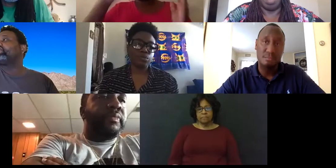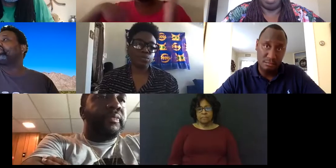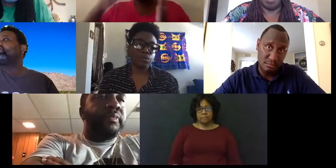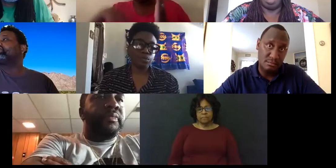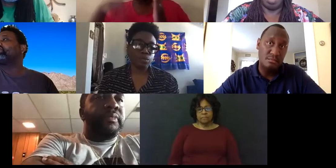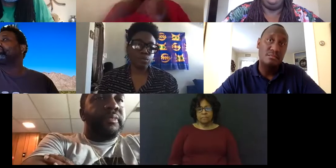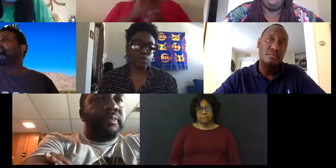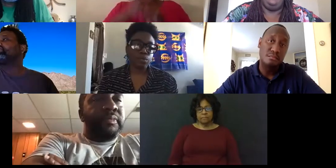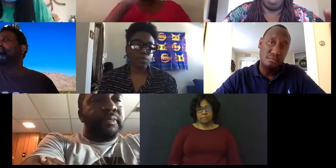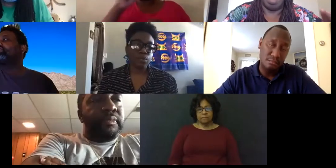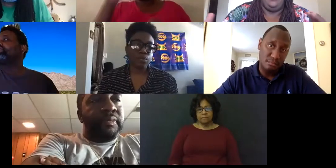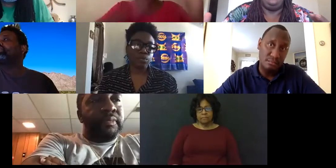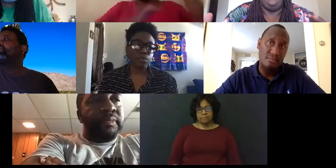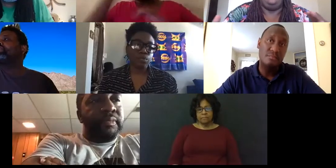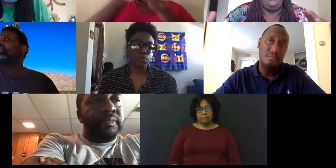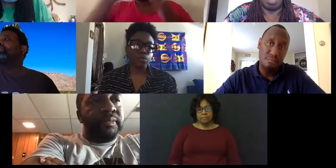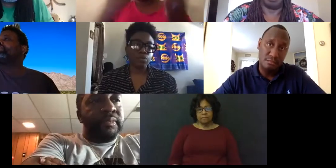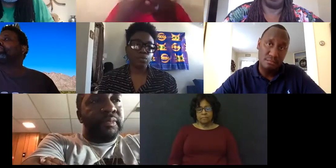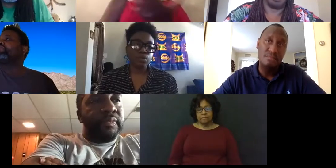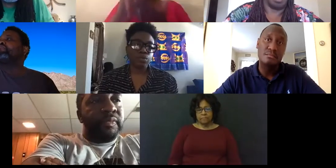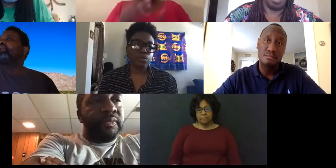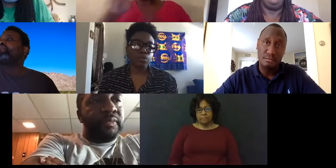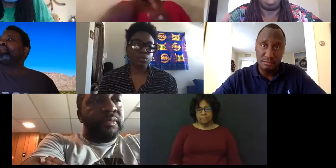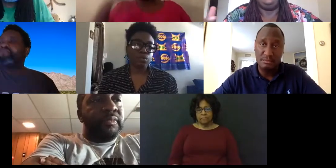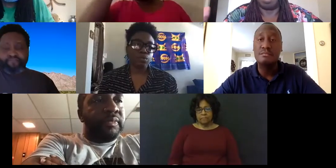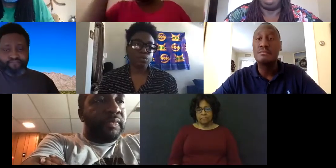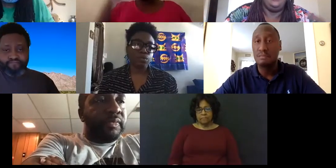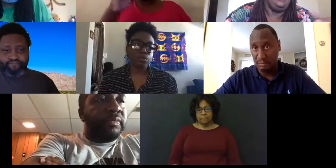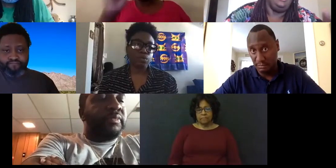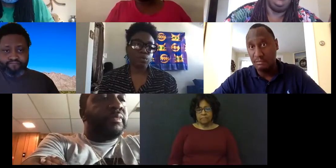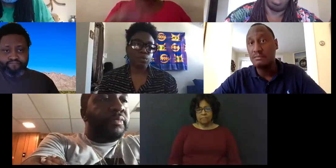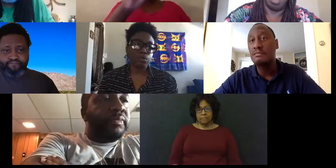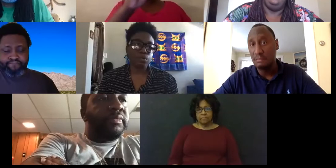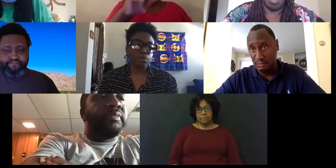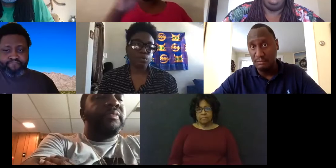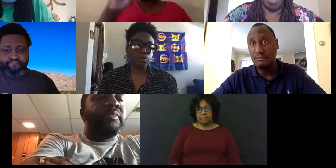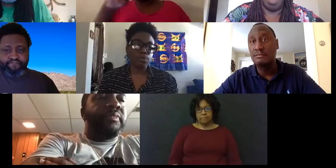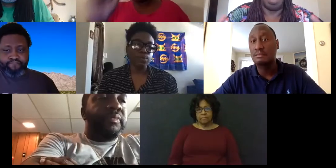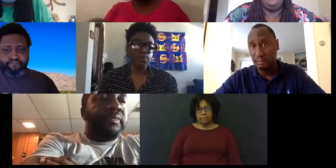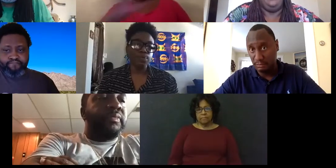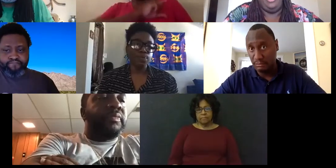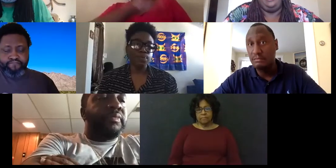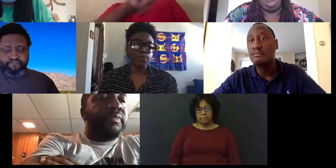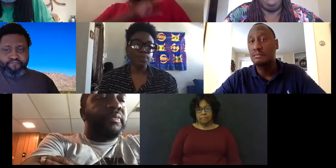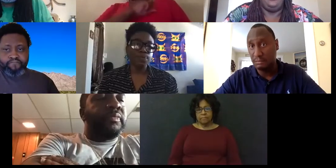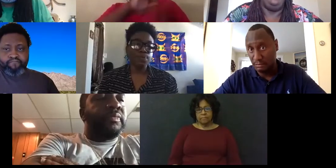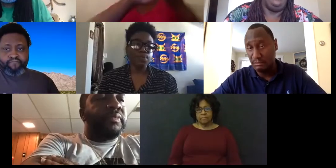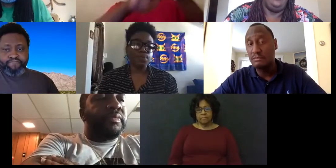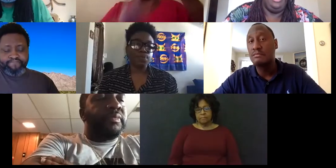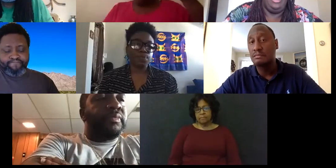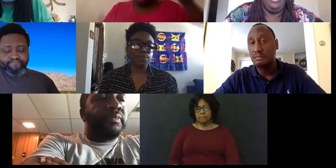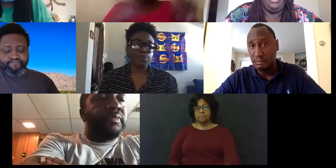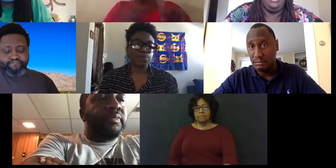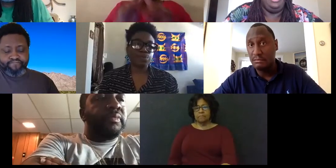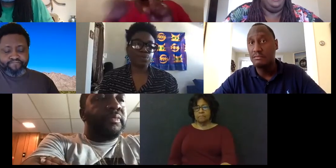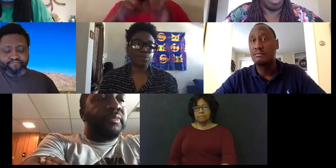are researching all the facts about Black disability, especially in media and policing and all the different aspects that affect our lives on